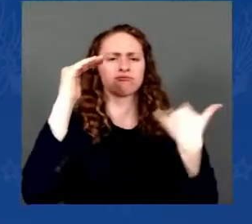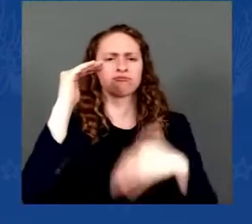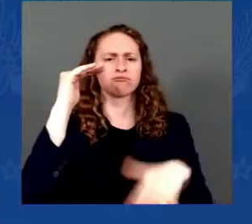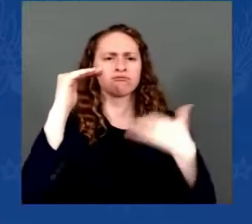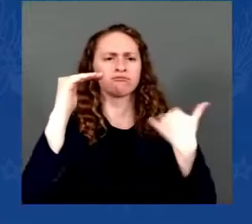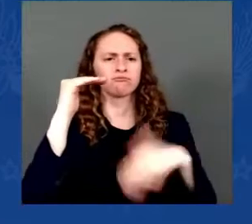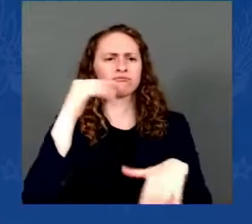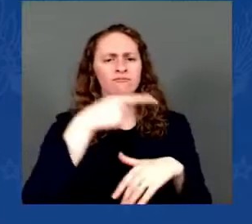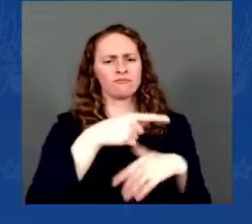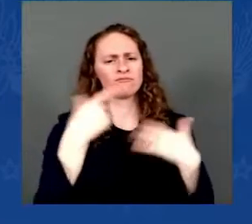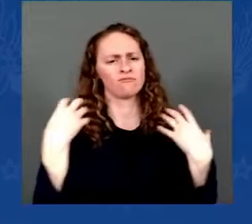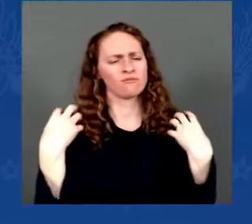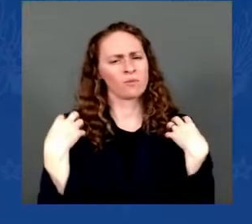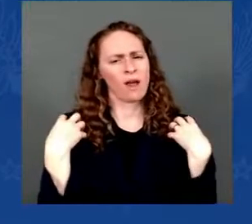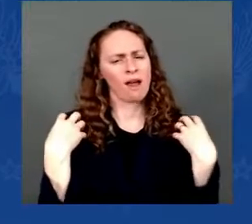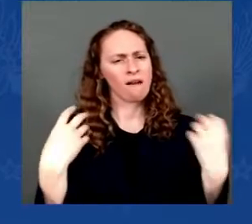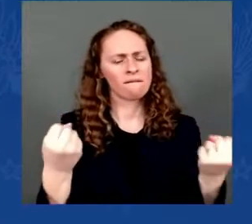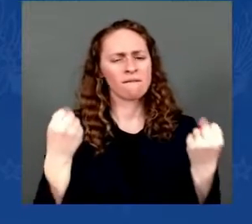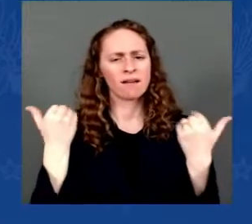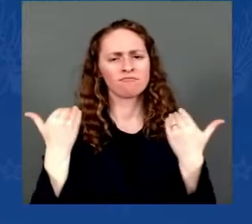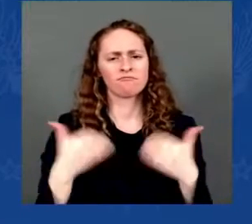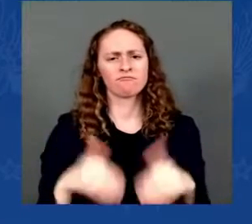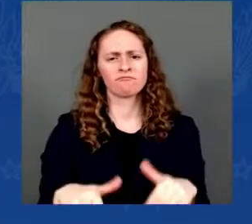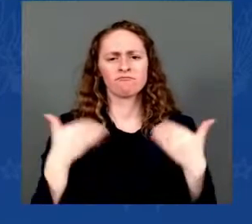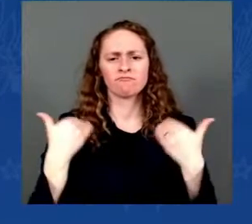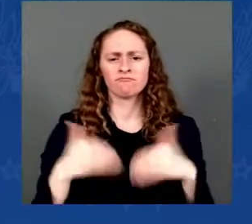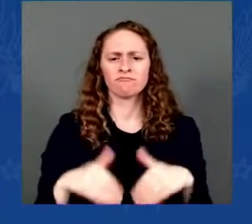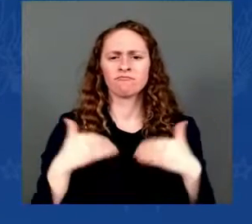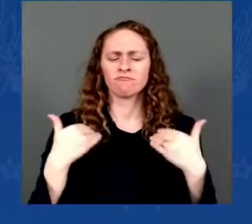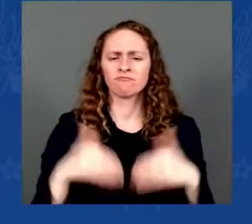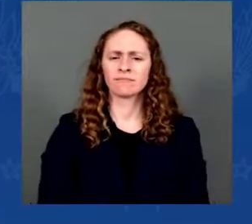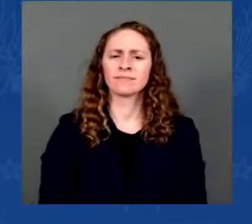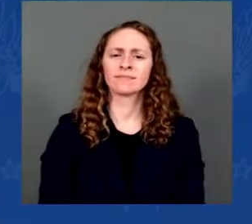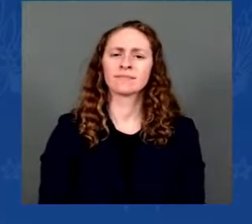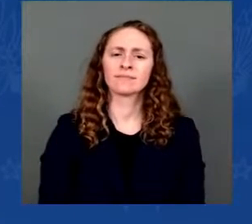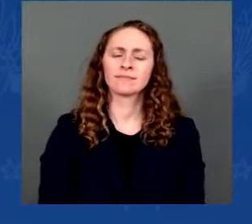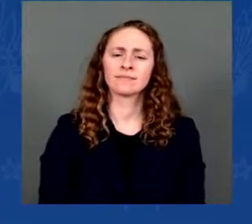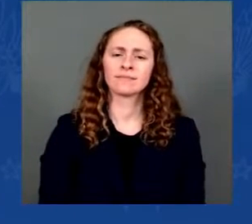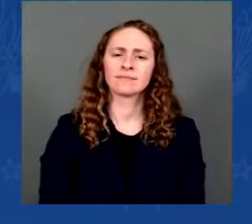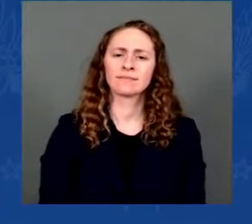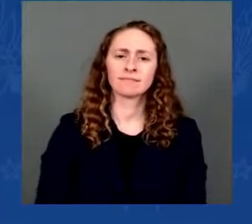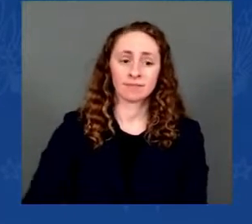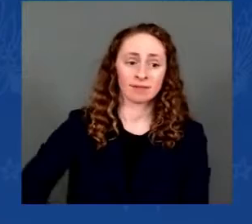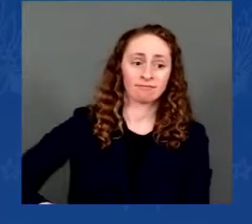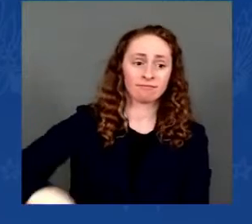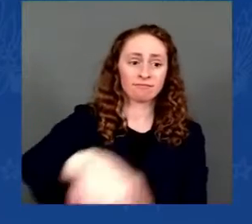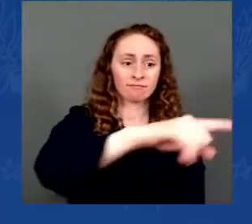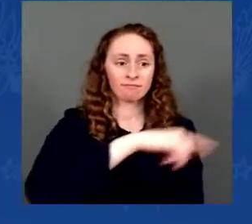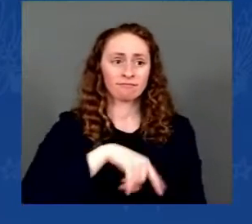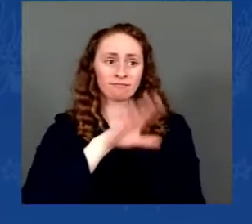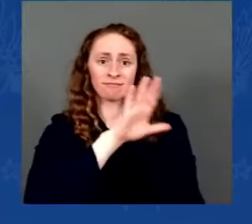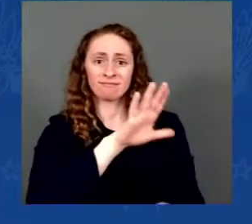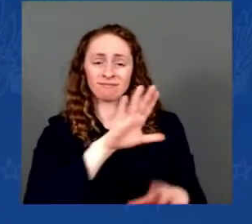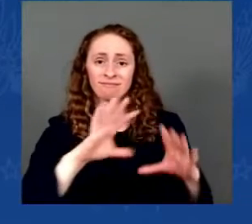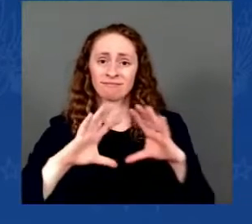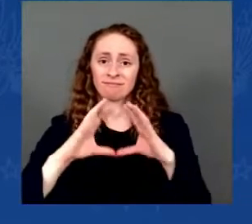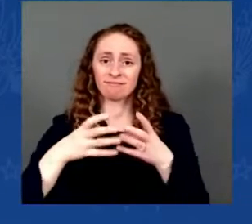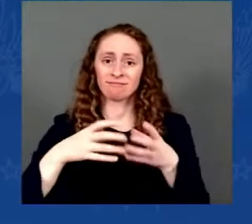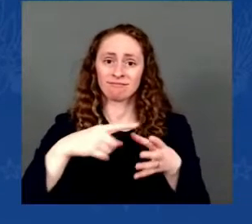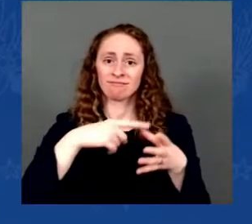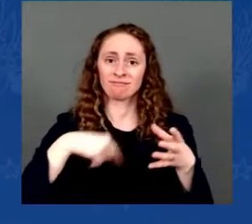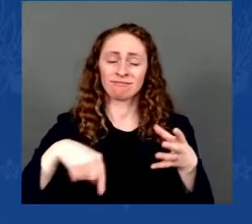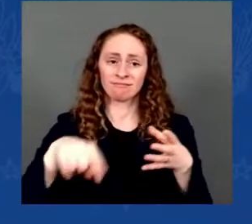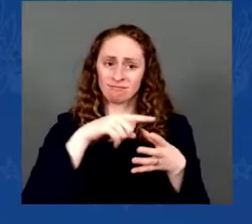serving as Platoon Sergeant with Company A, 1st Battalion, 15th Infantry Regiment, 3rd Brigade, 3rd Infantry Division in